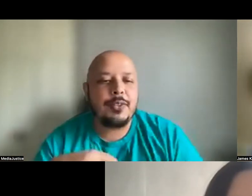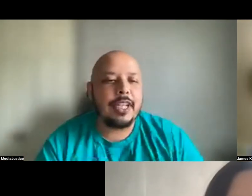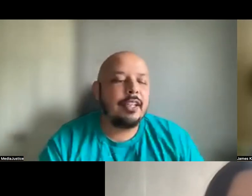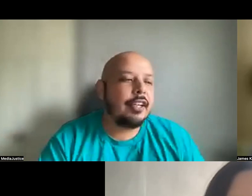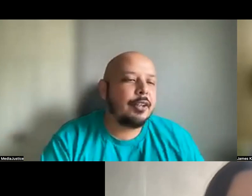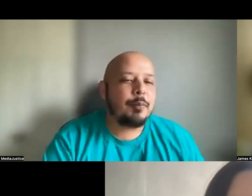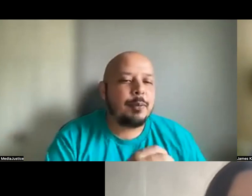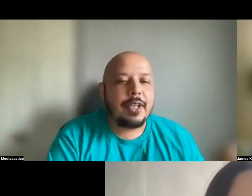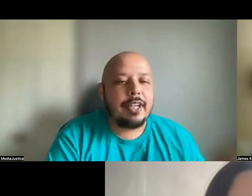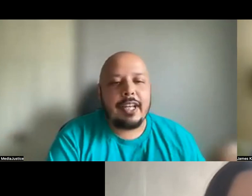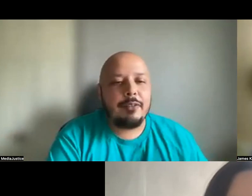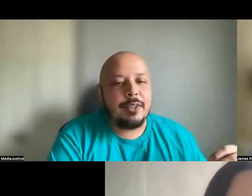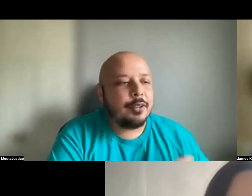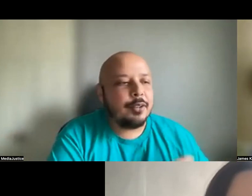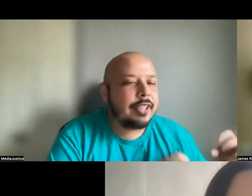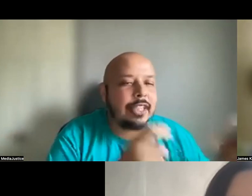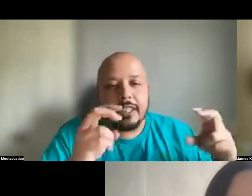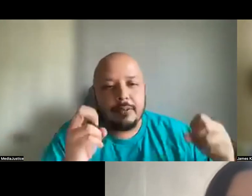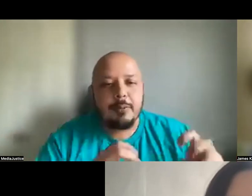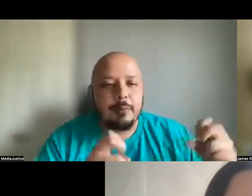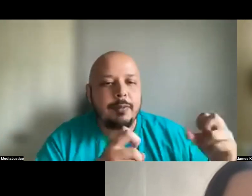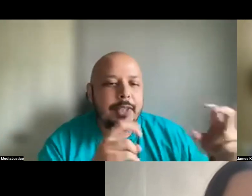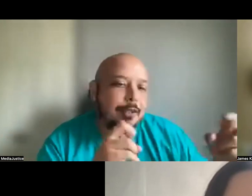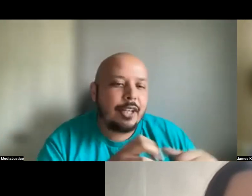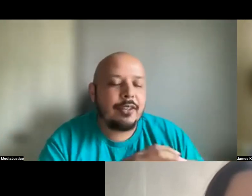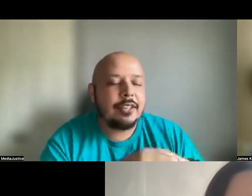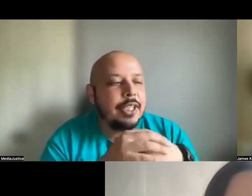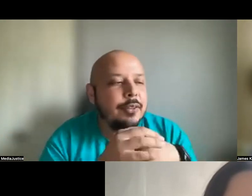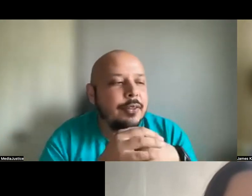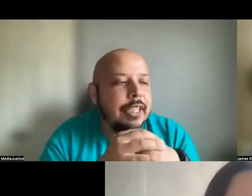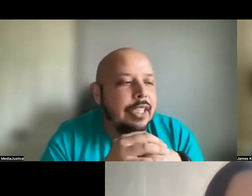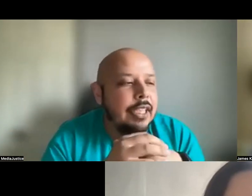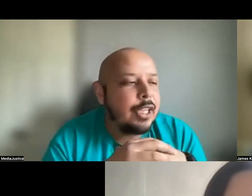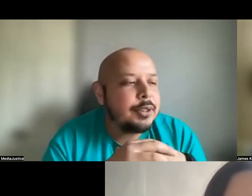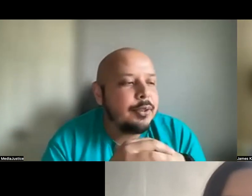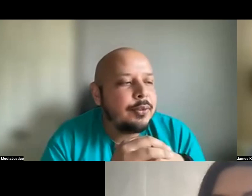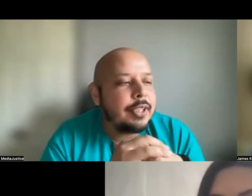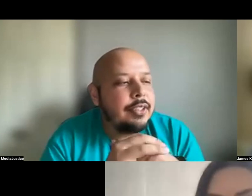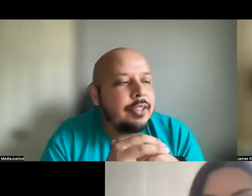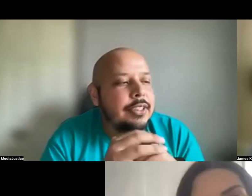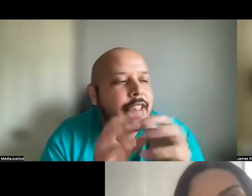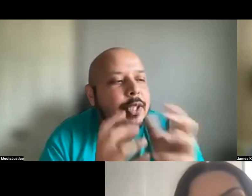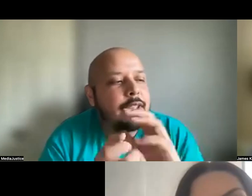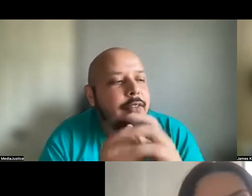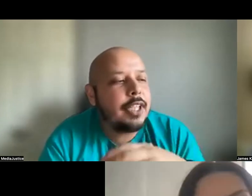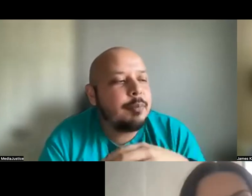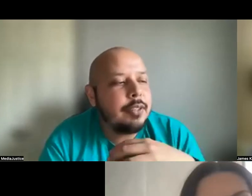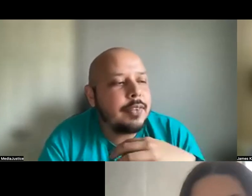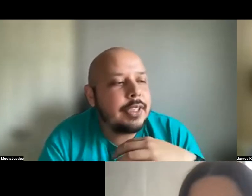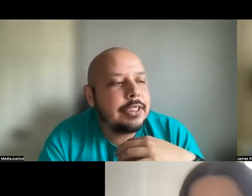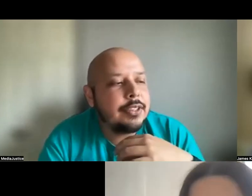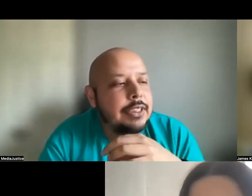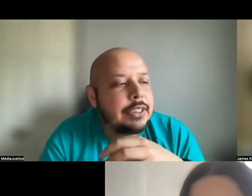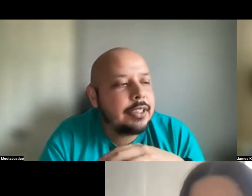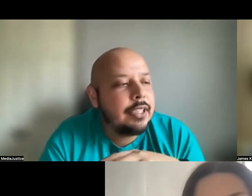right, or people that have, you know, I guess like clean backgrounds or whatever, right? Can you tell us about the development of